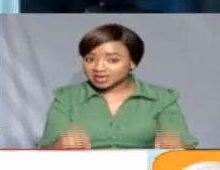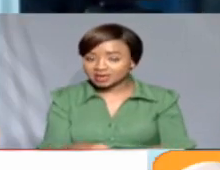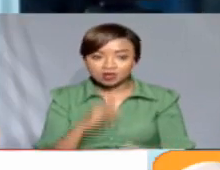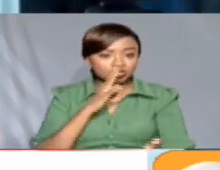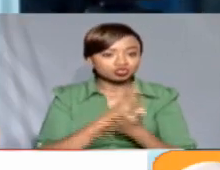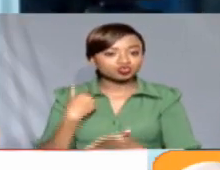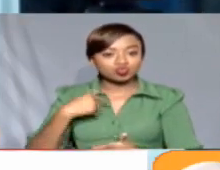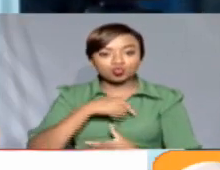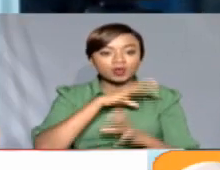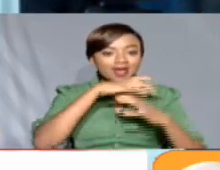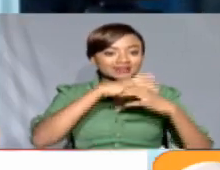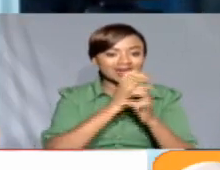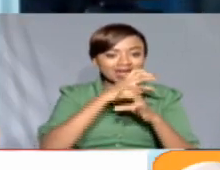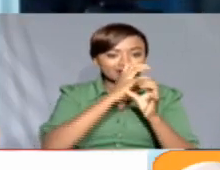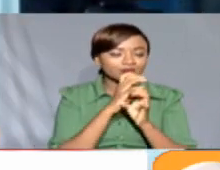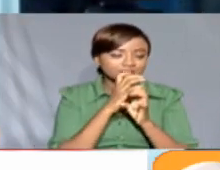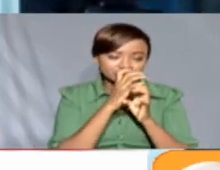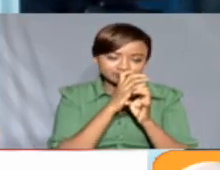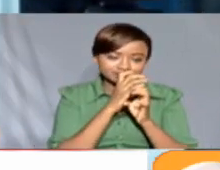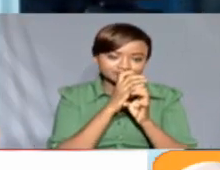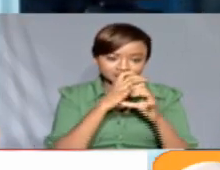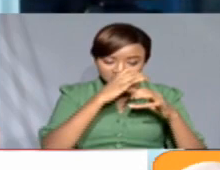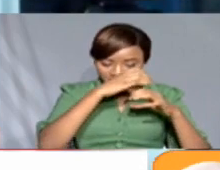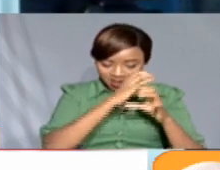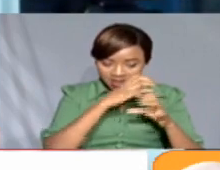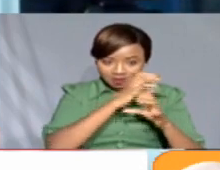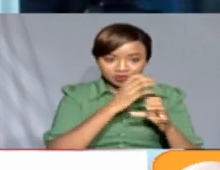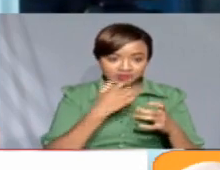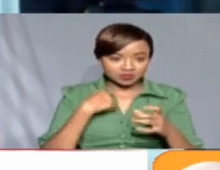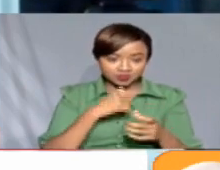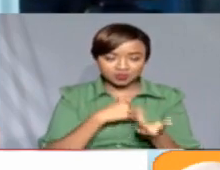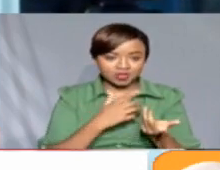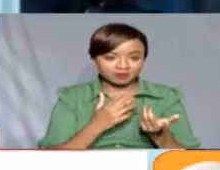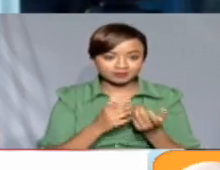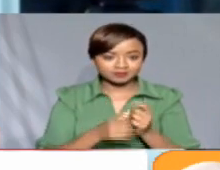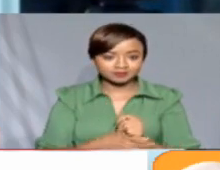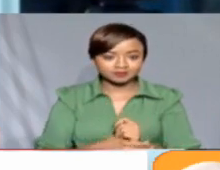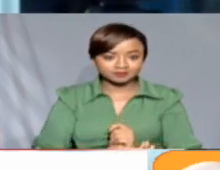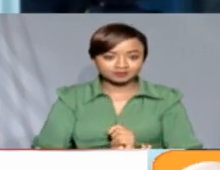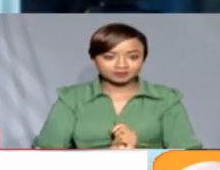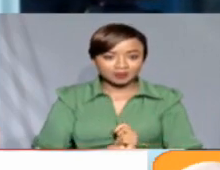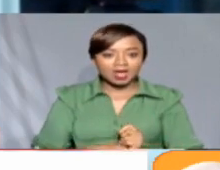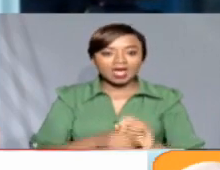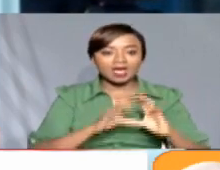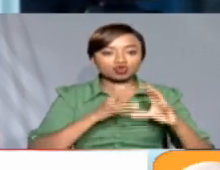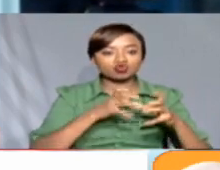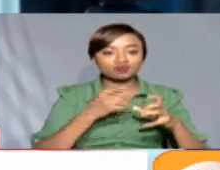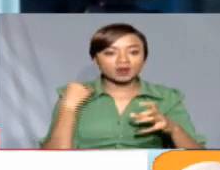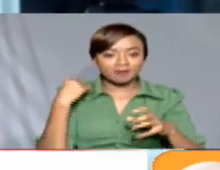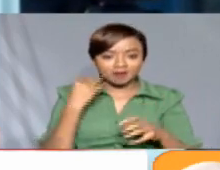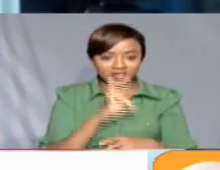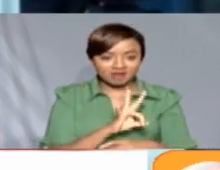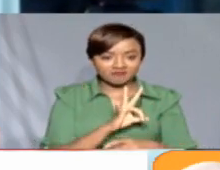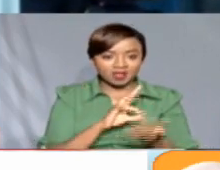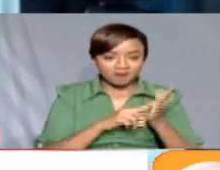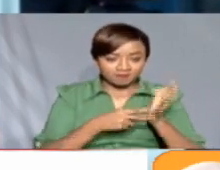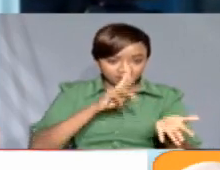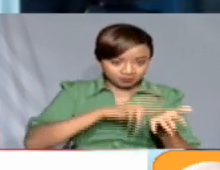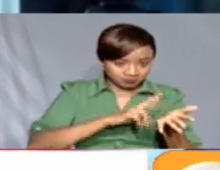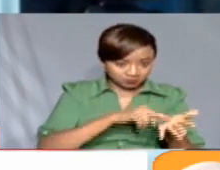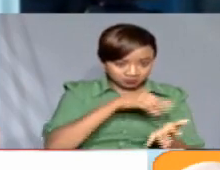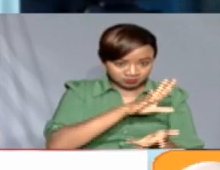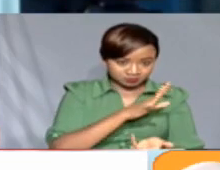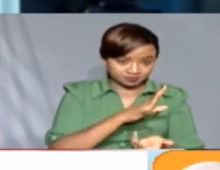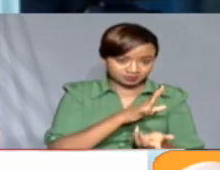a laboratory, are a national reference lab. That's how we have been categorized, category F. And we are registered by both the Medical Laboratory Technologists